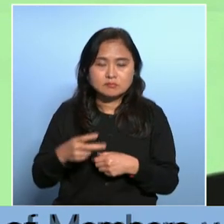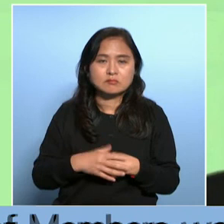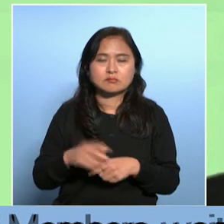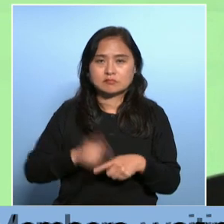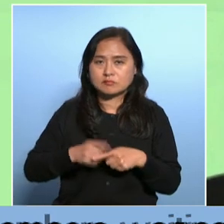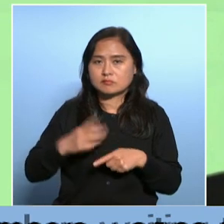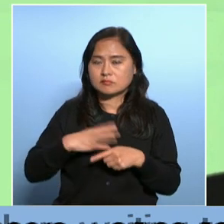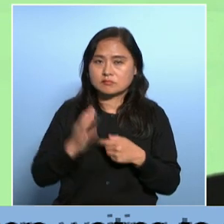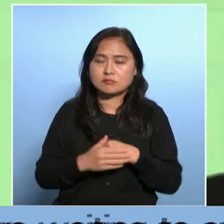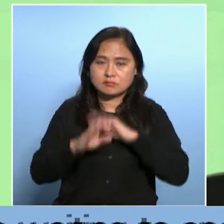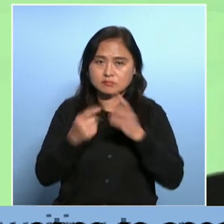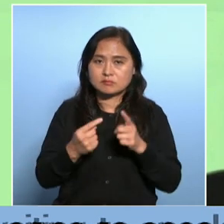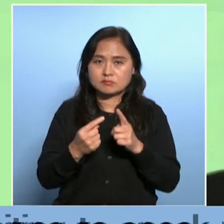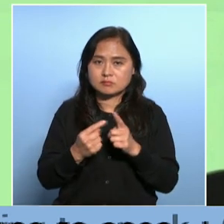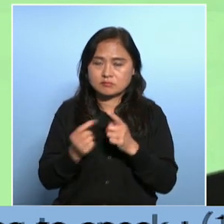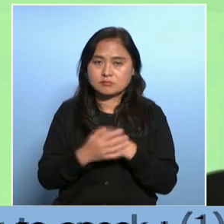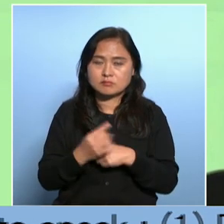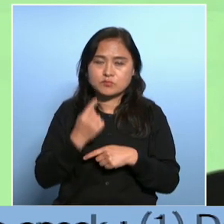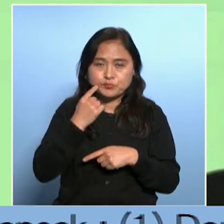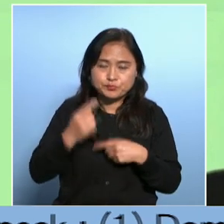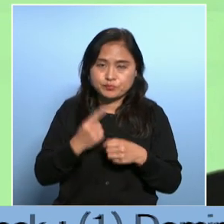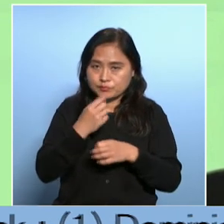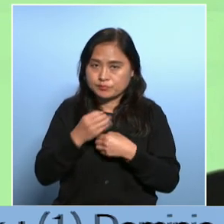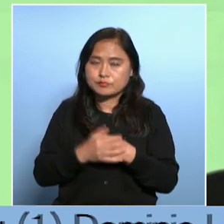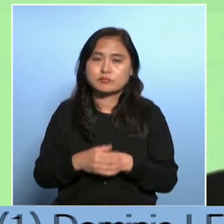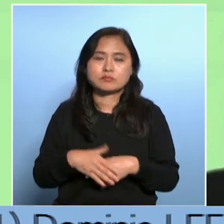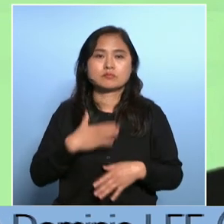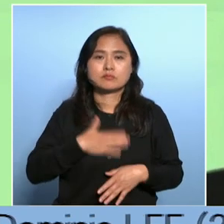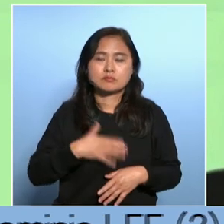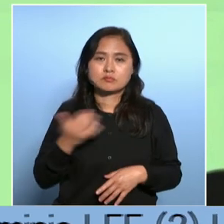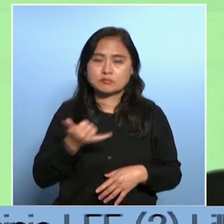a vaccination for young children and also the introduction